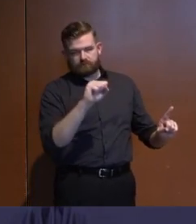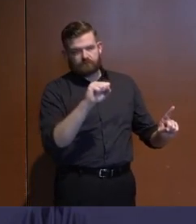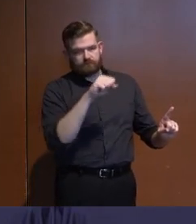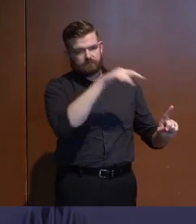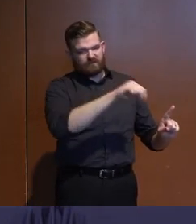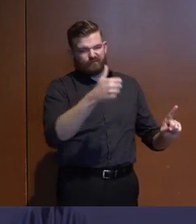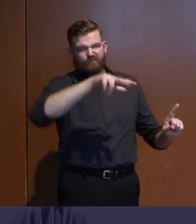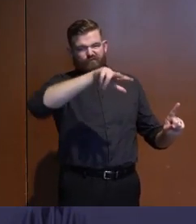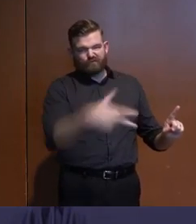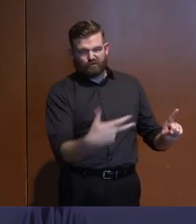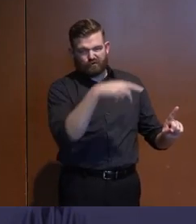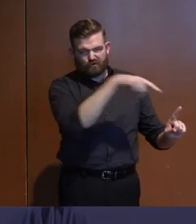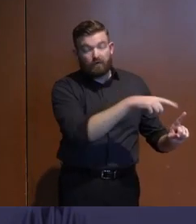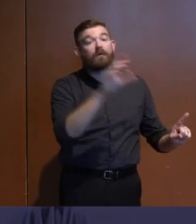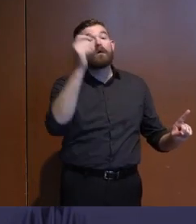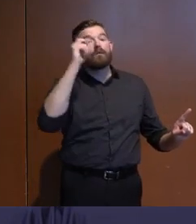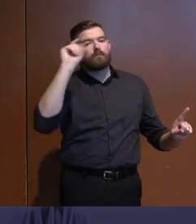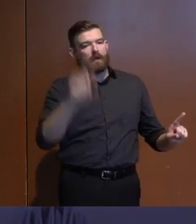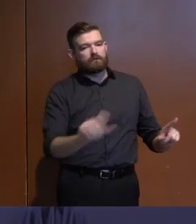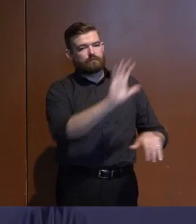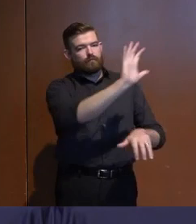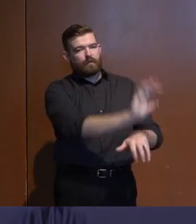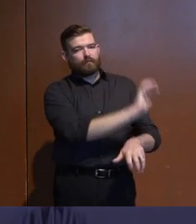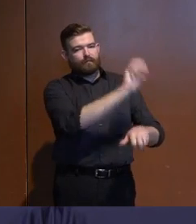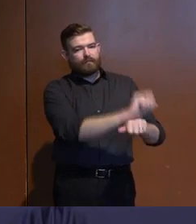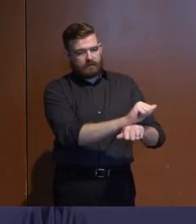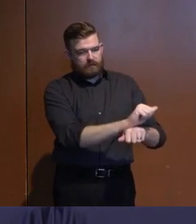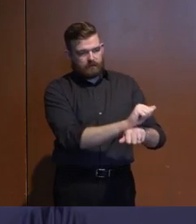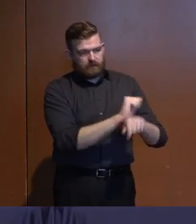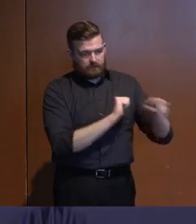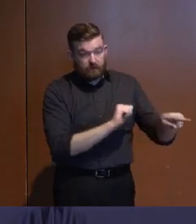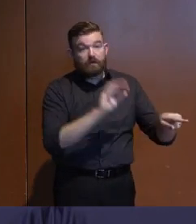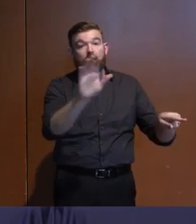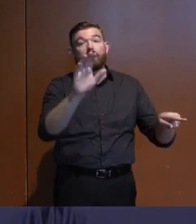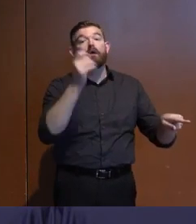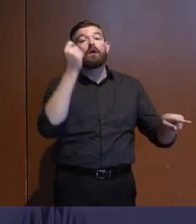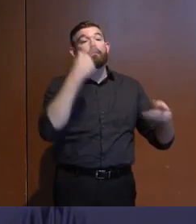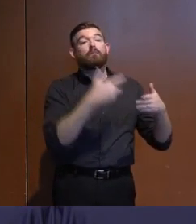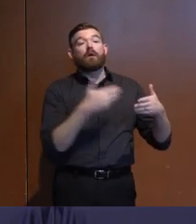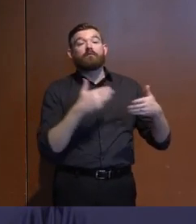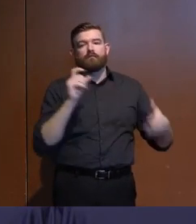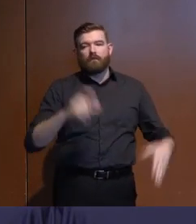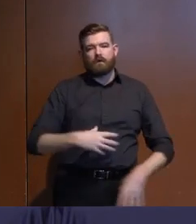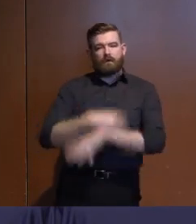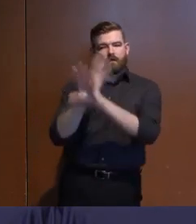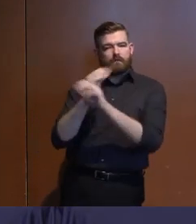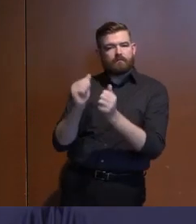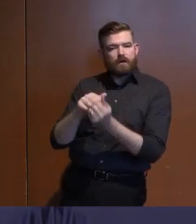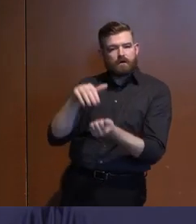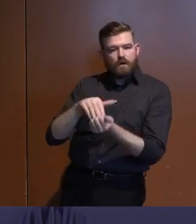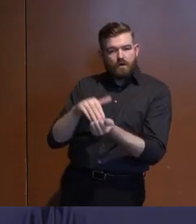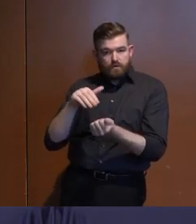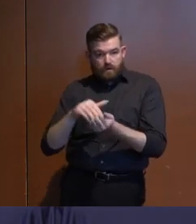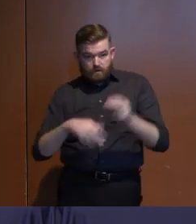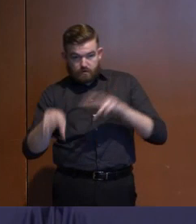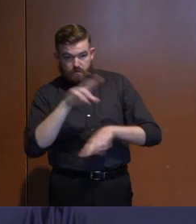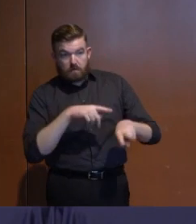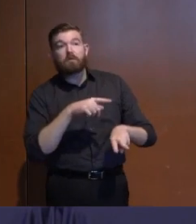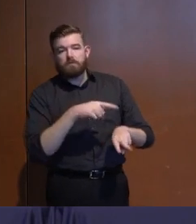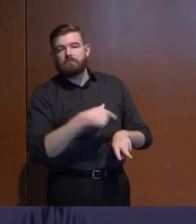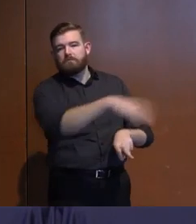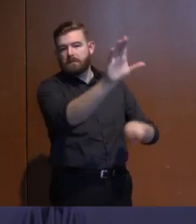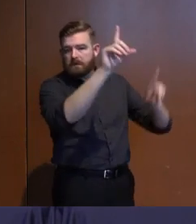pre-screened via a telehealth interview with a doctor. That process, by the way, is now open and available at their website,